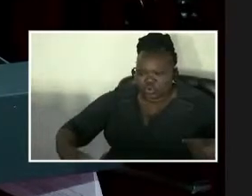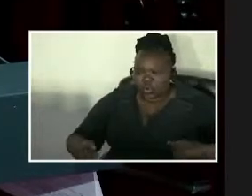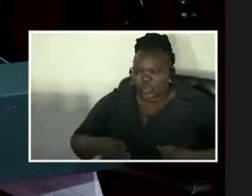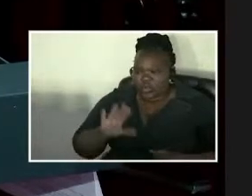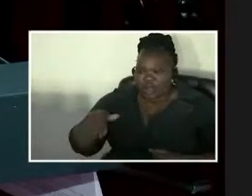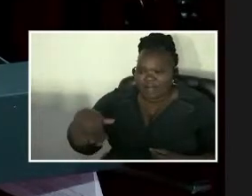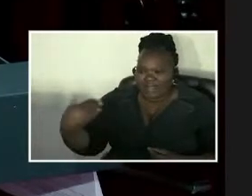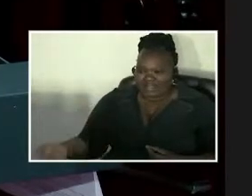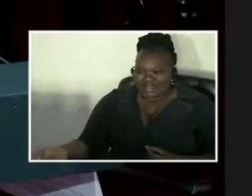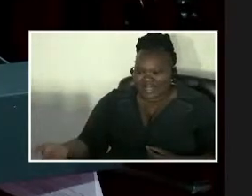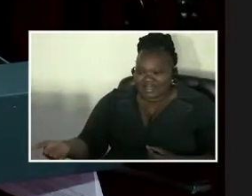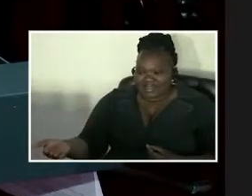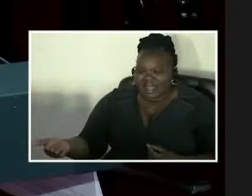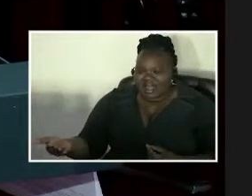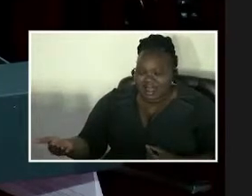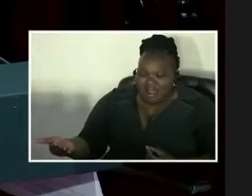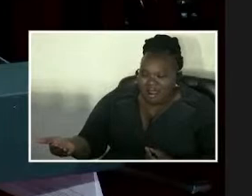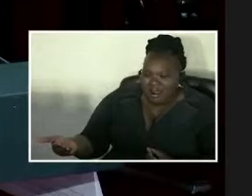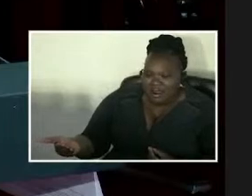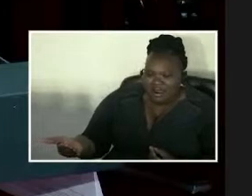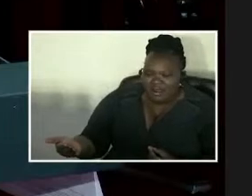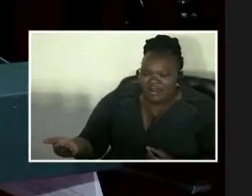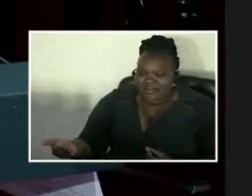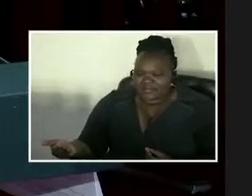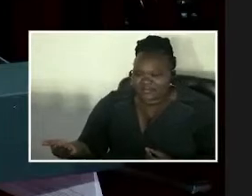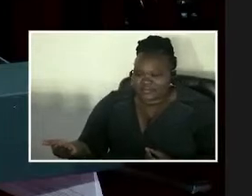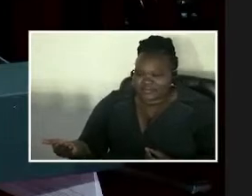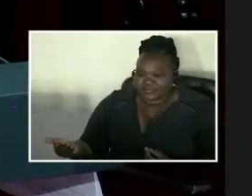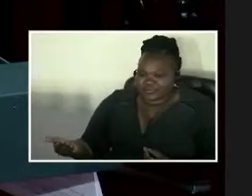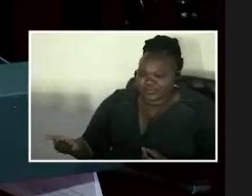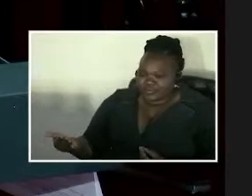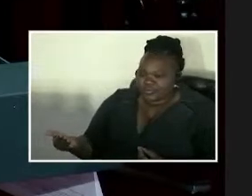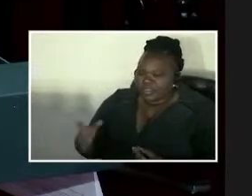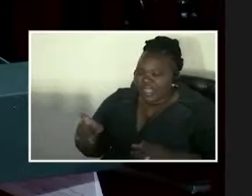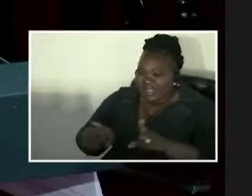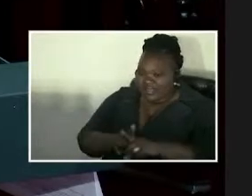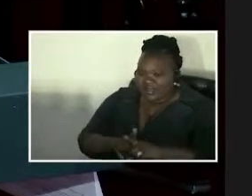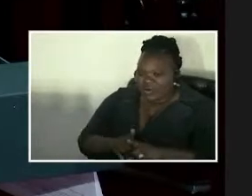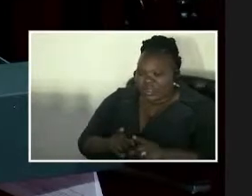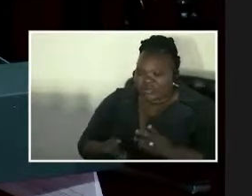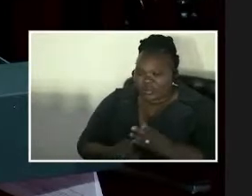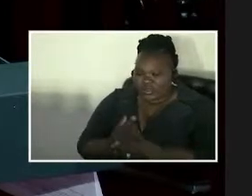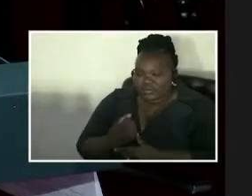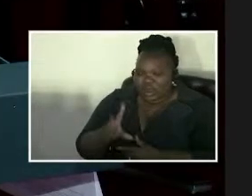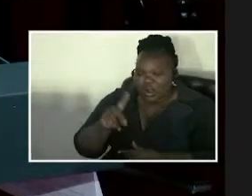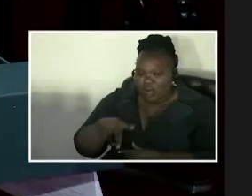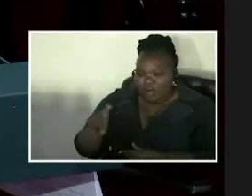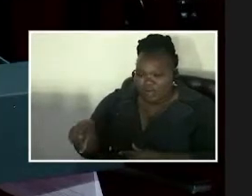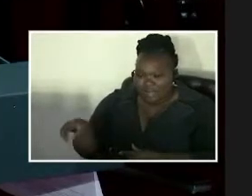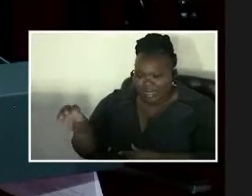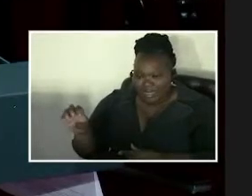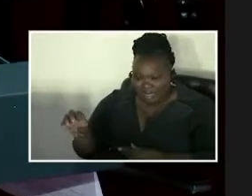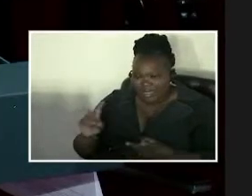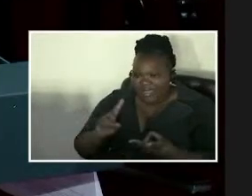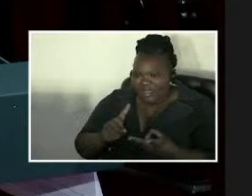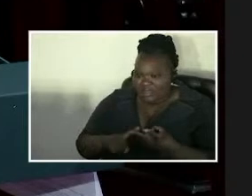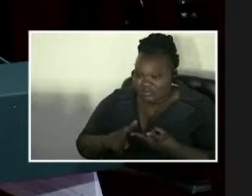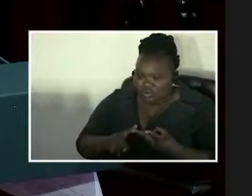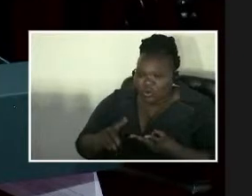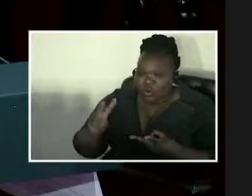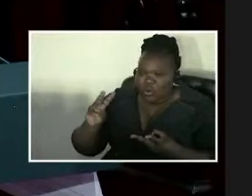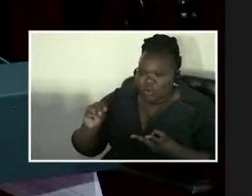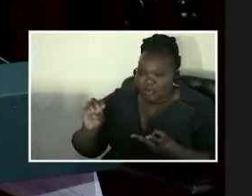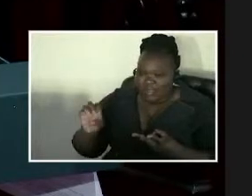tenders that flout supply chain management procedures as has been the case with ppe procurement two metric legged